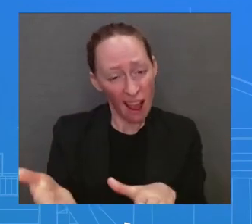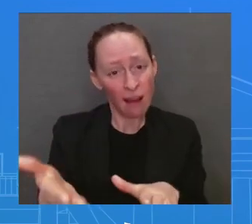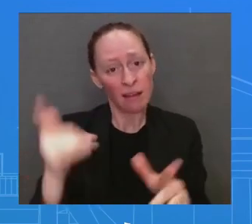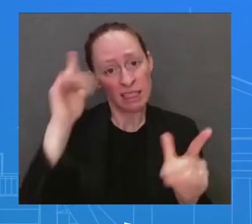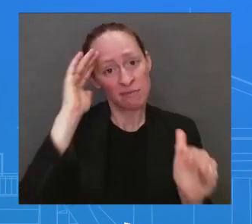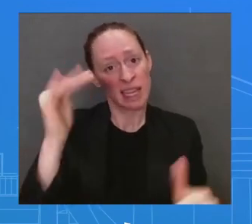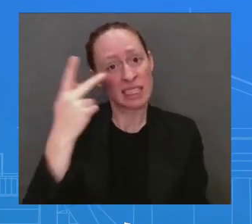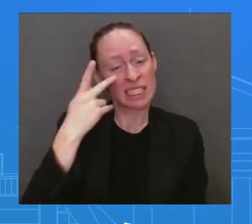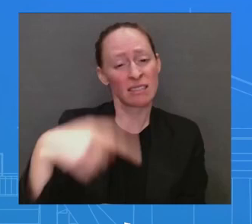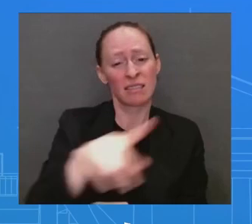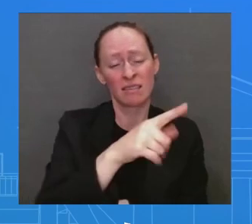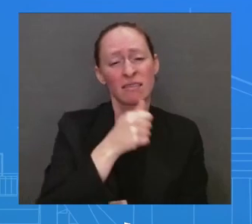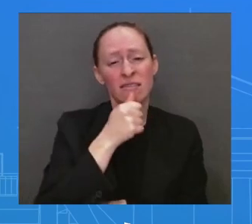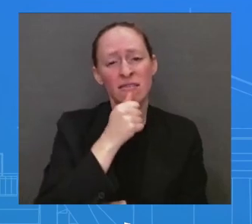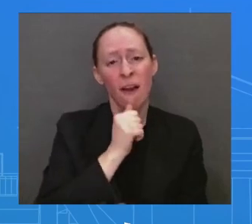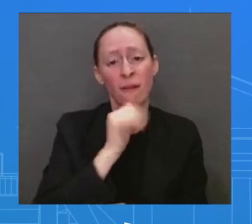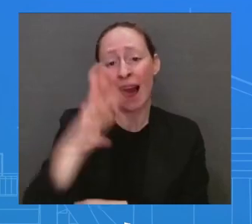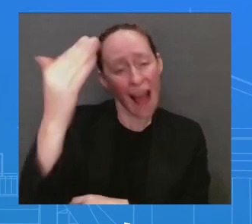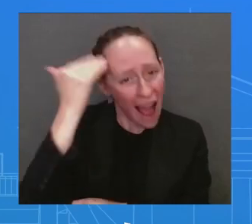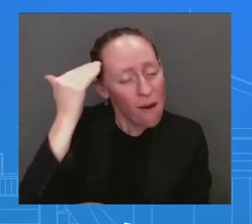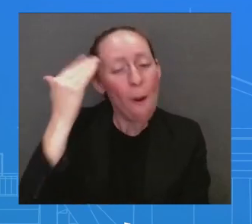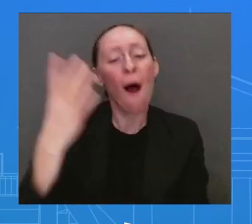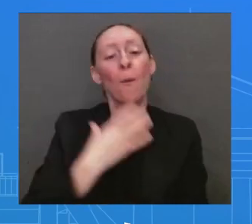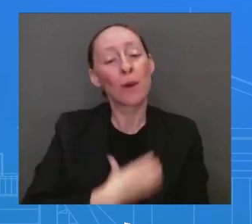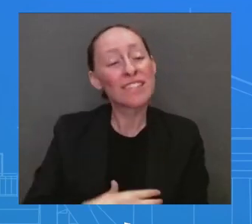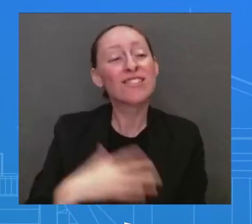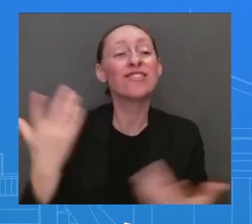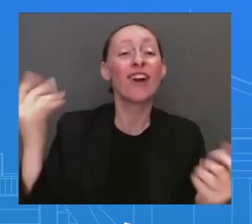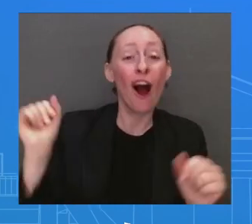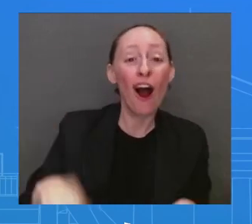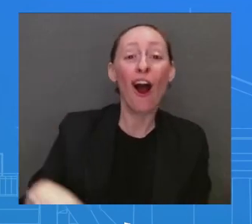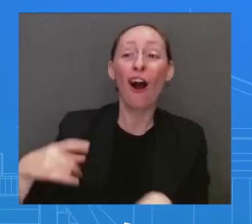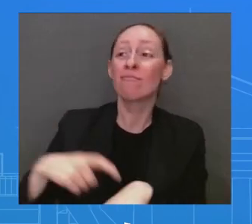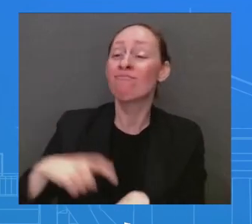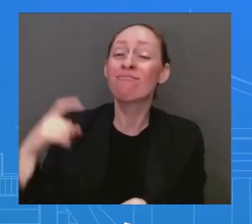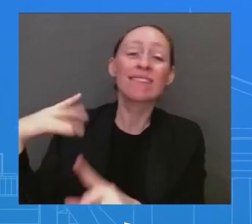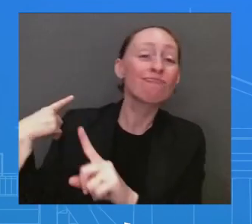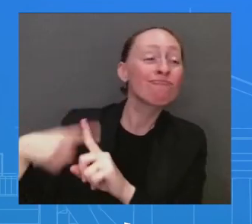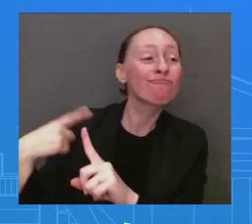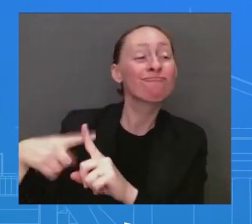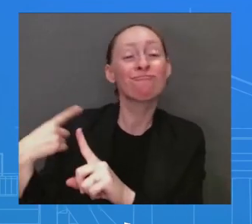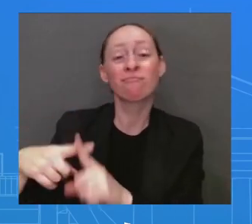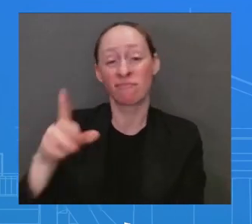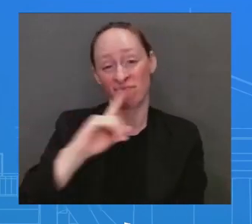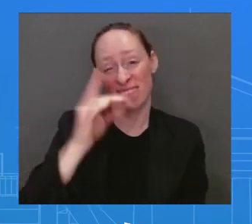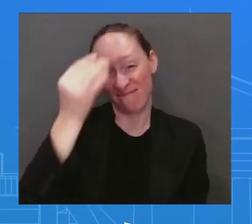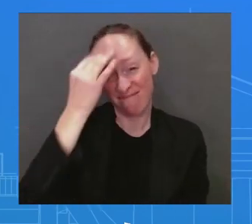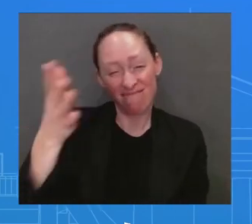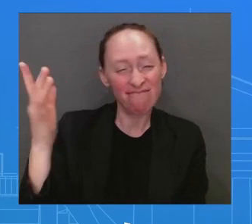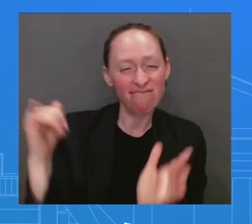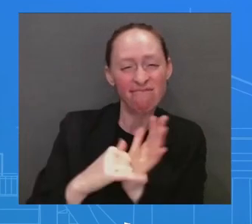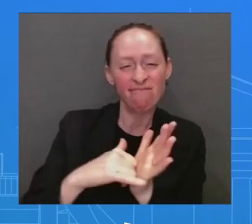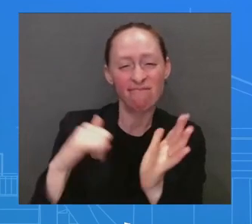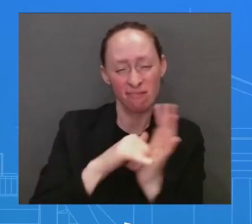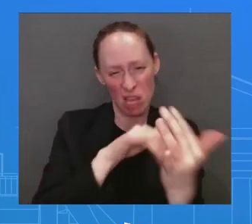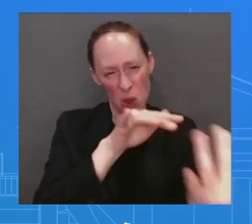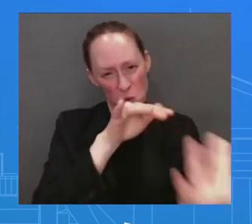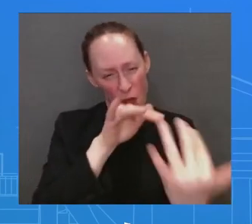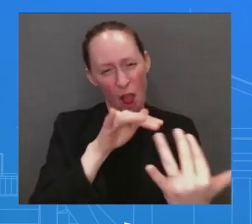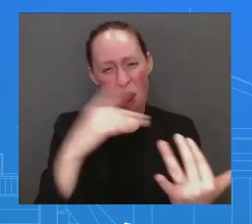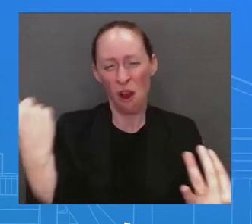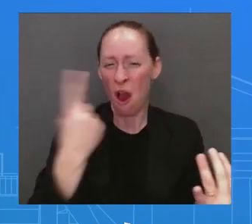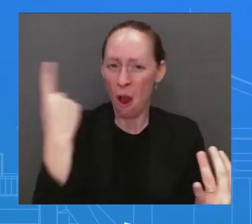different. I wish that wasn't going to happen, but it is going to happen. And That doesn't make it right. It doesn't make